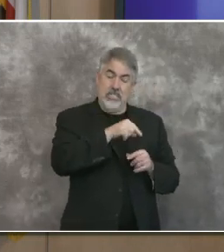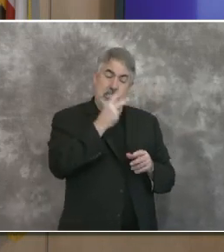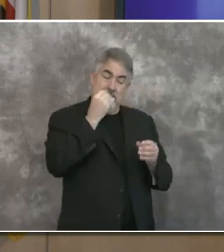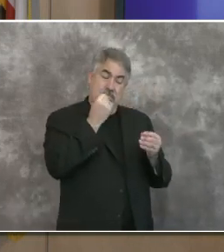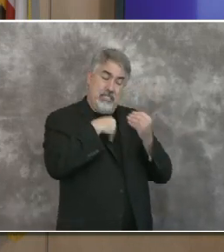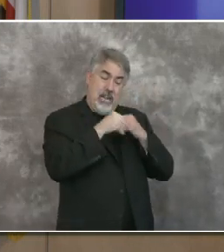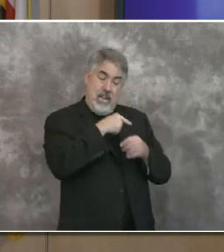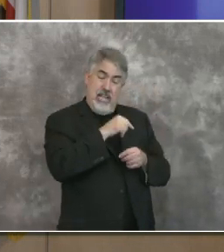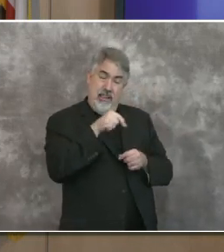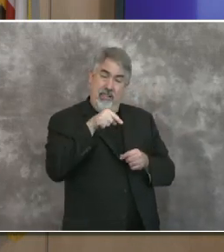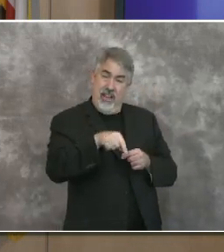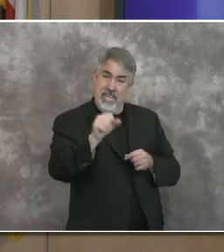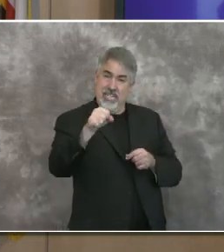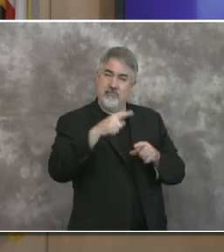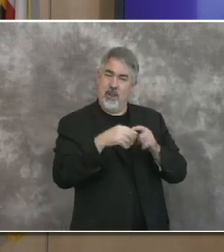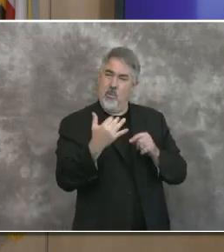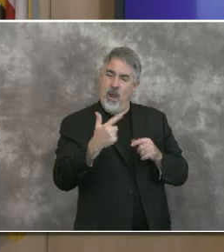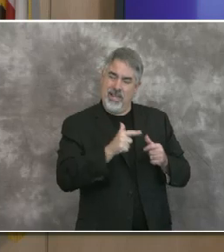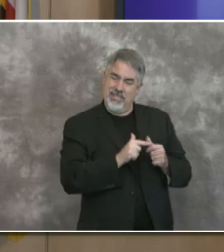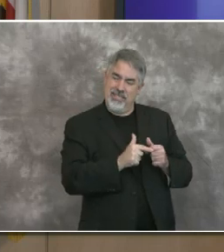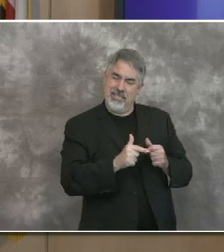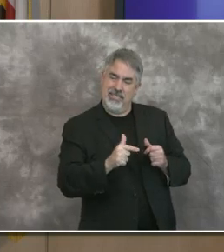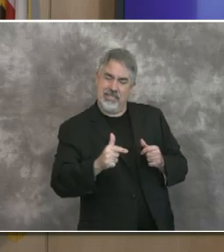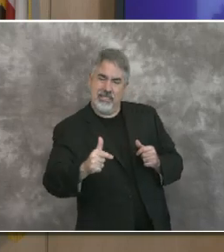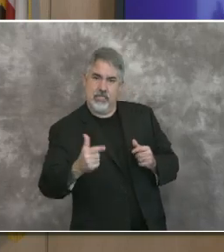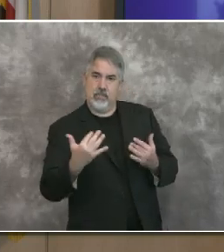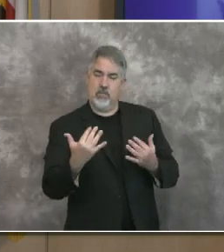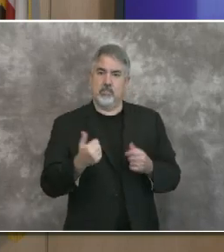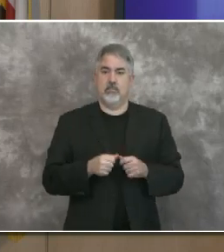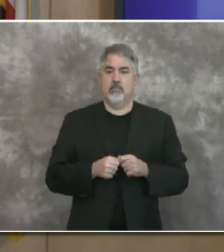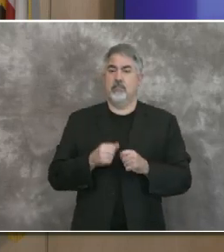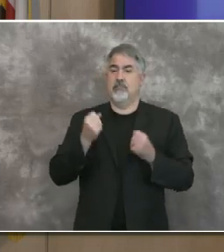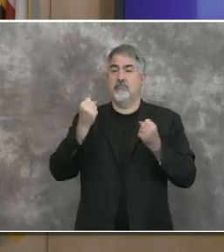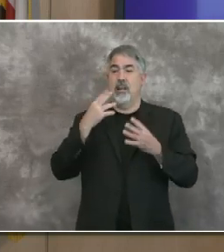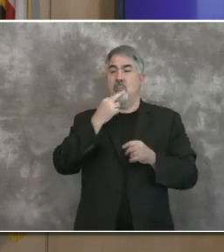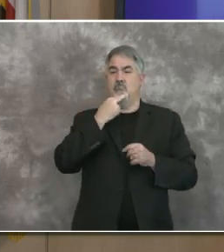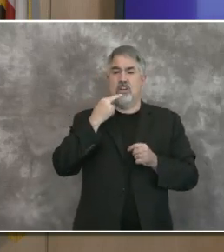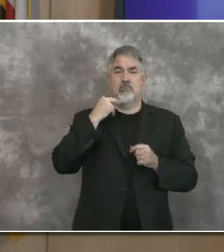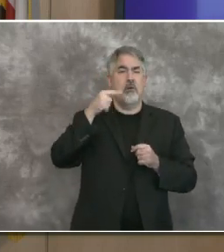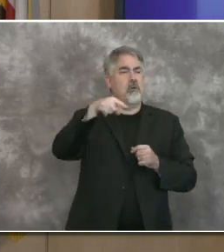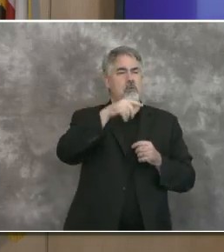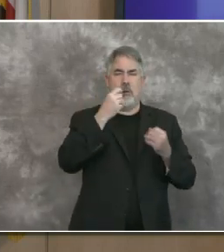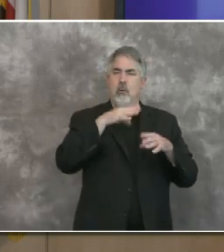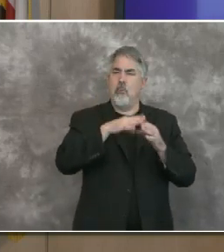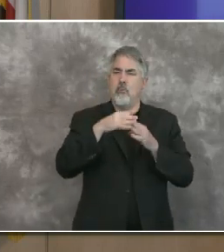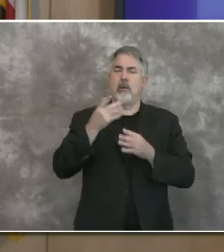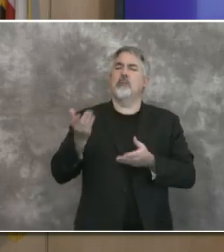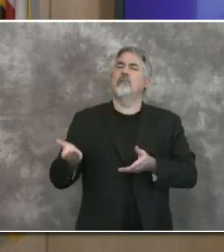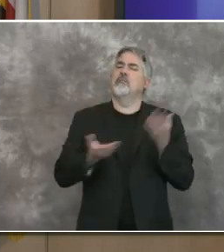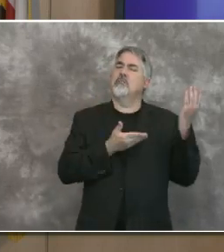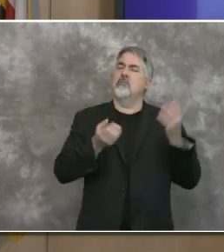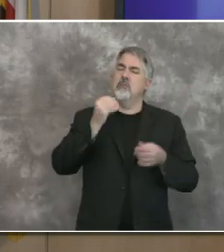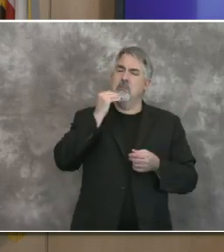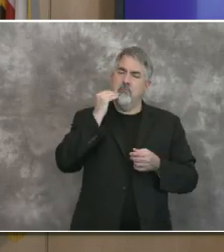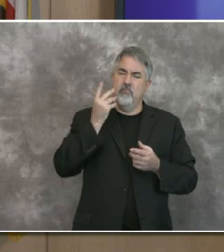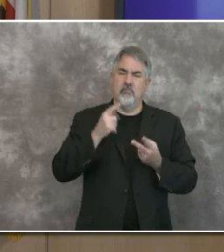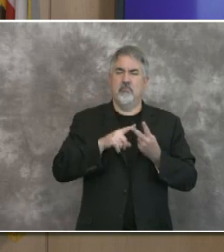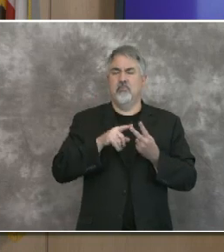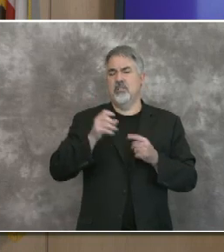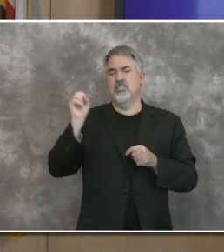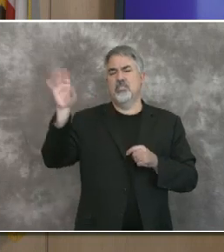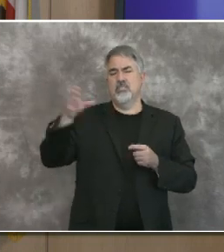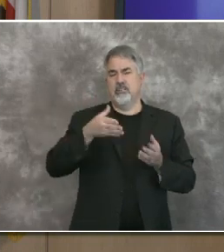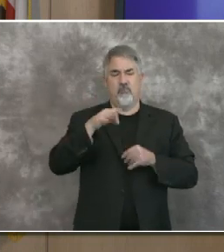all restaurants to do, a number of restaurants are open now for delivery and takeout, is to really spend some time digesting the